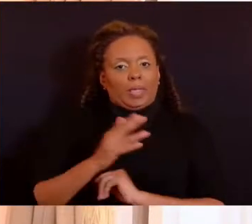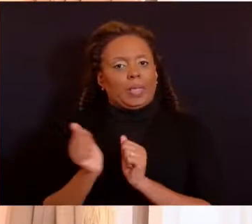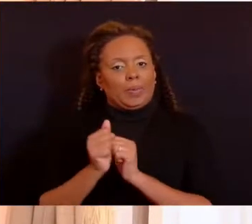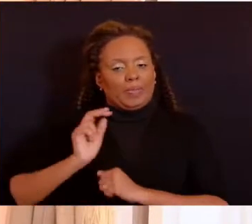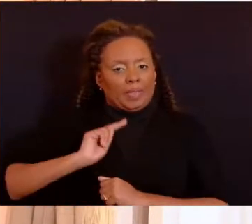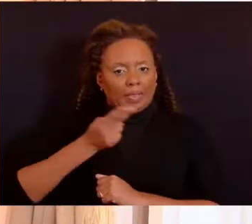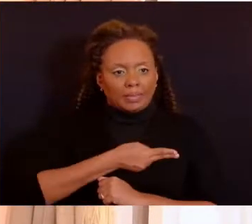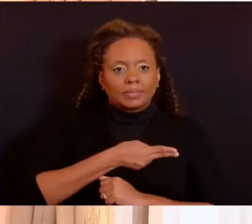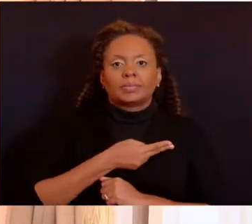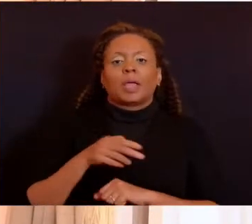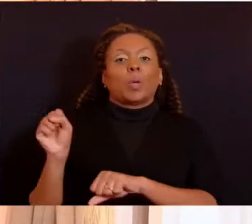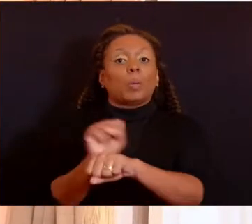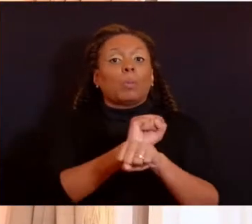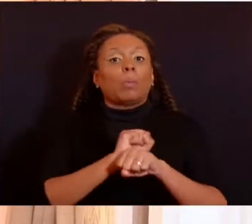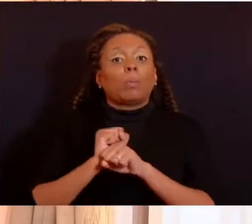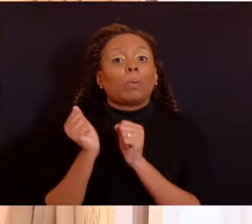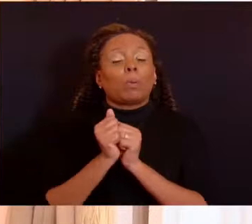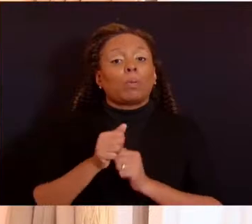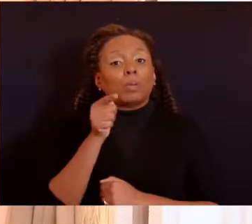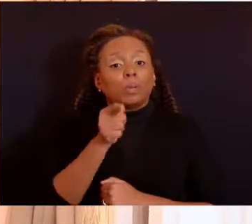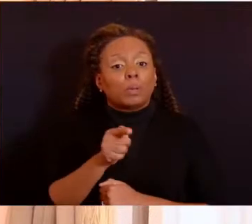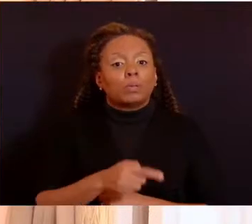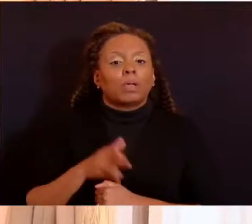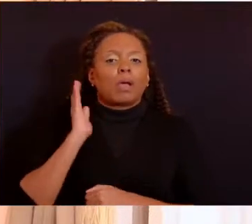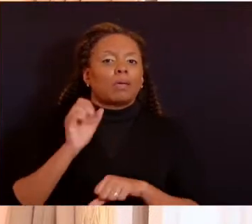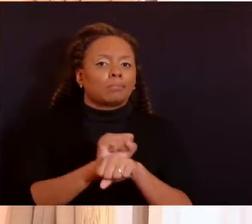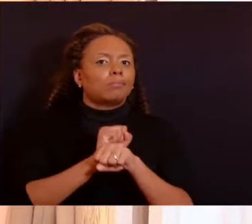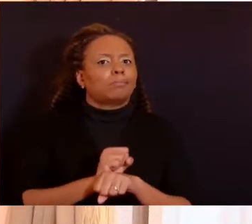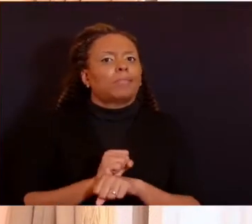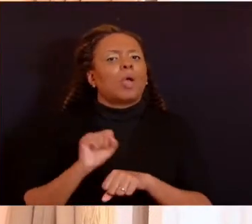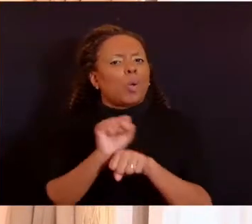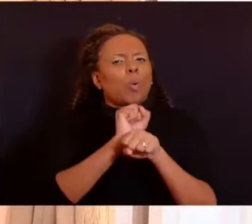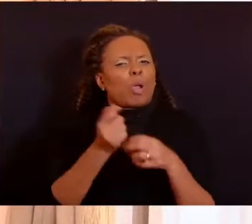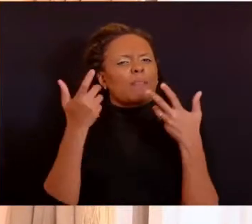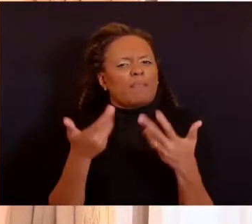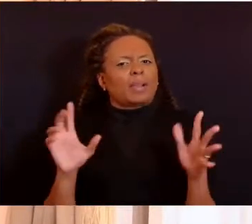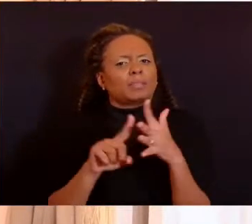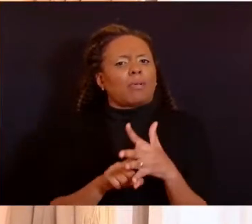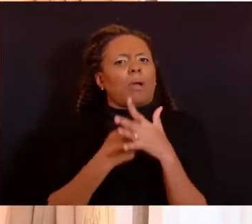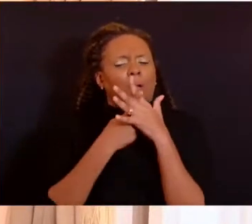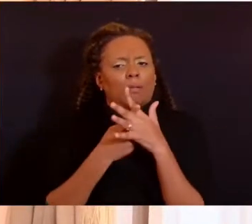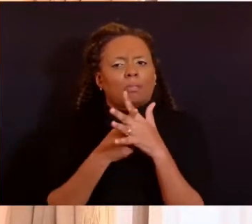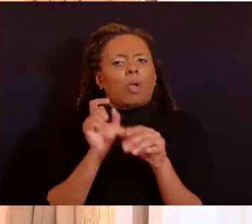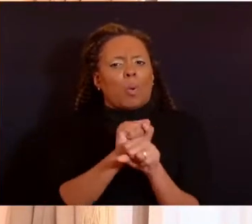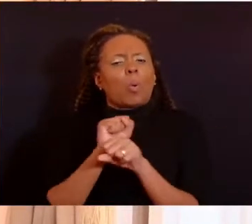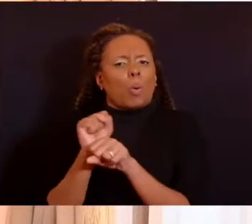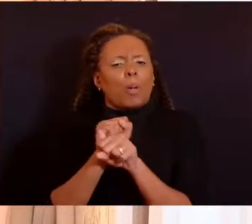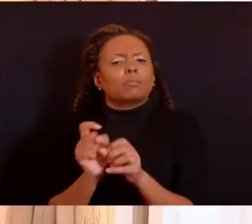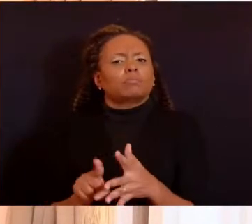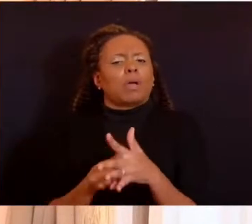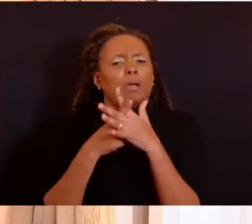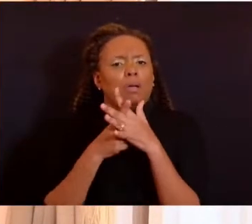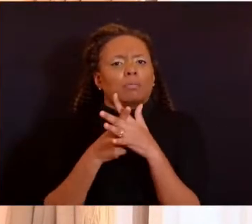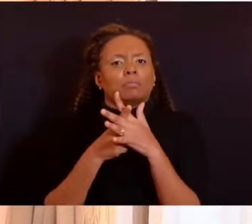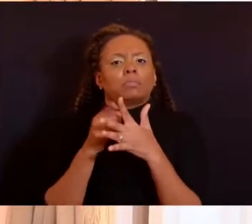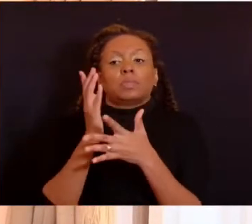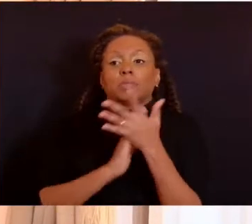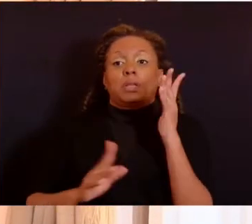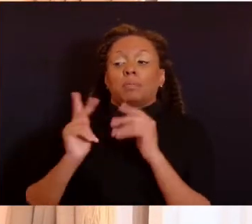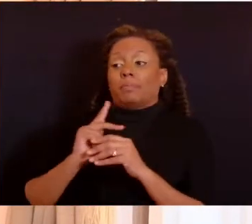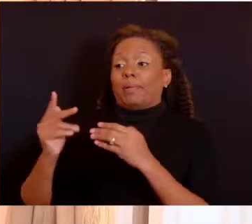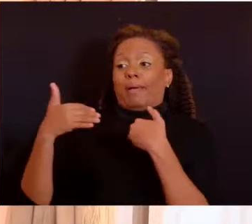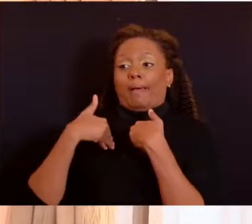and they will work with the UDC and RDC. The work has started. In fact, I think a number of people have already received